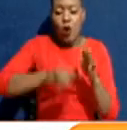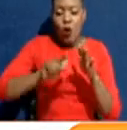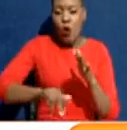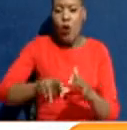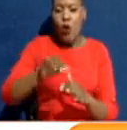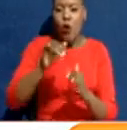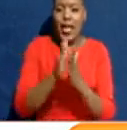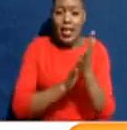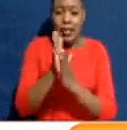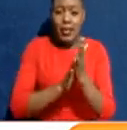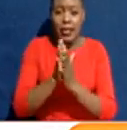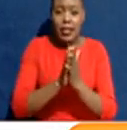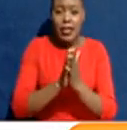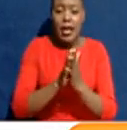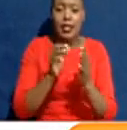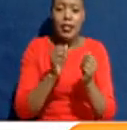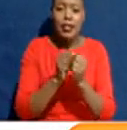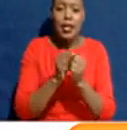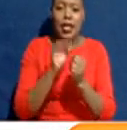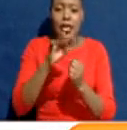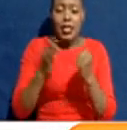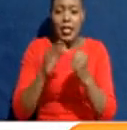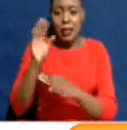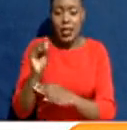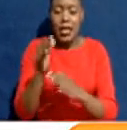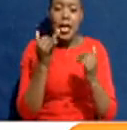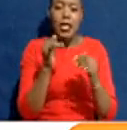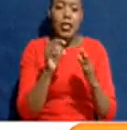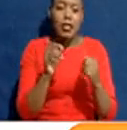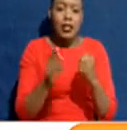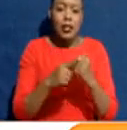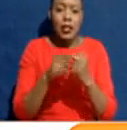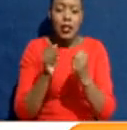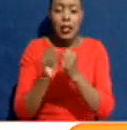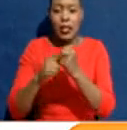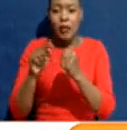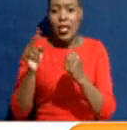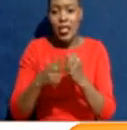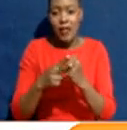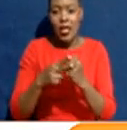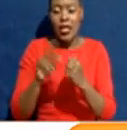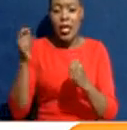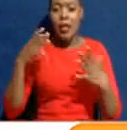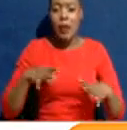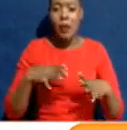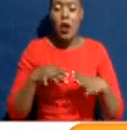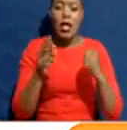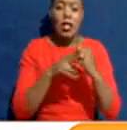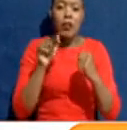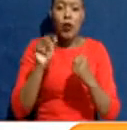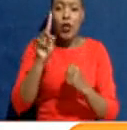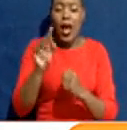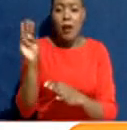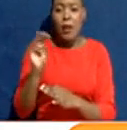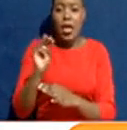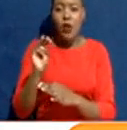annum, and so far 16.07 million Kenyans, of which 7.1 million